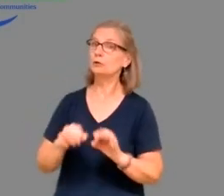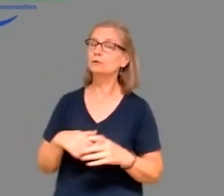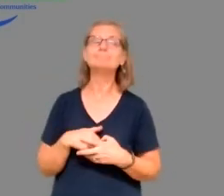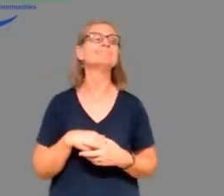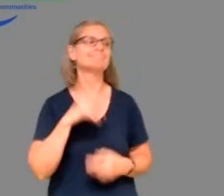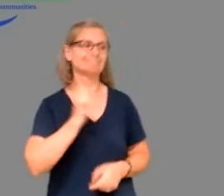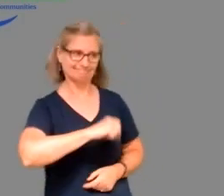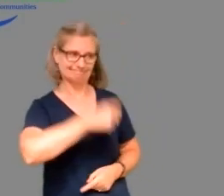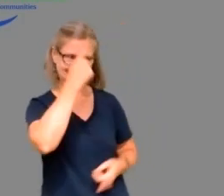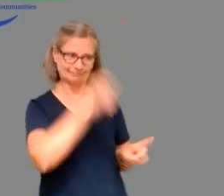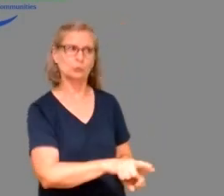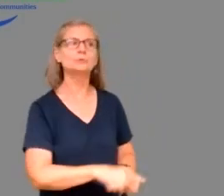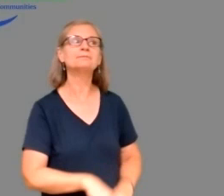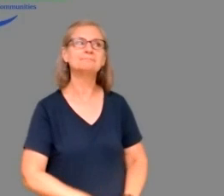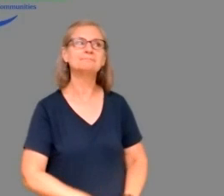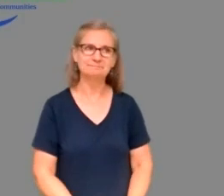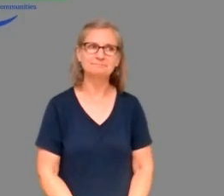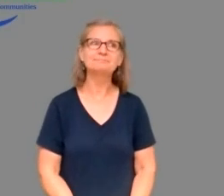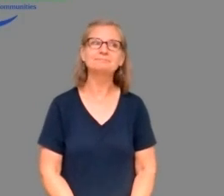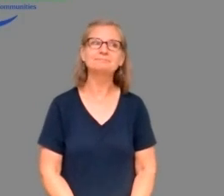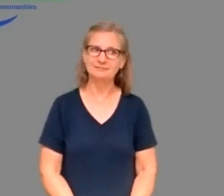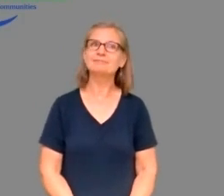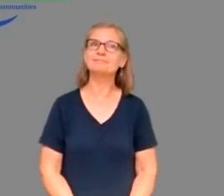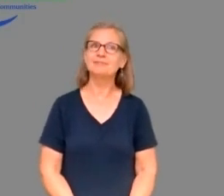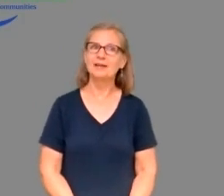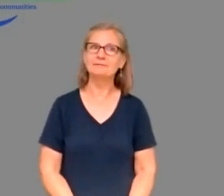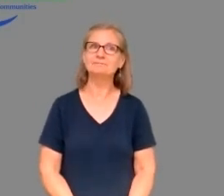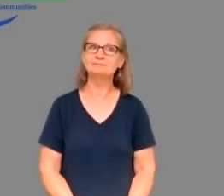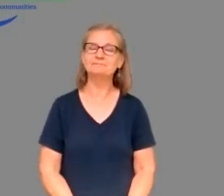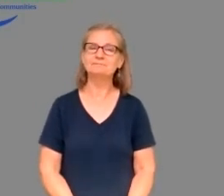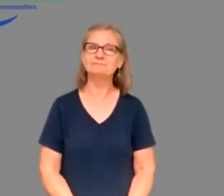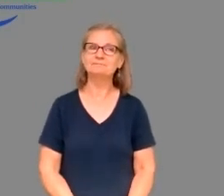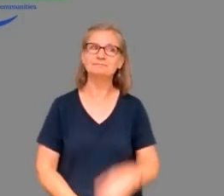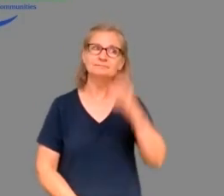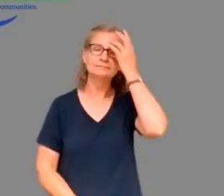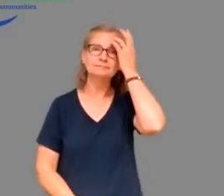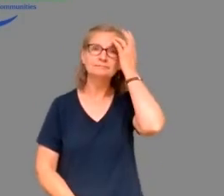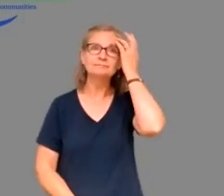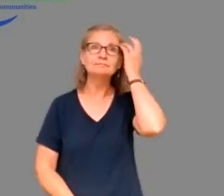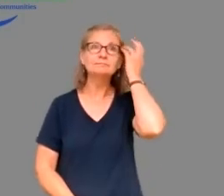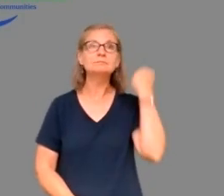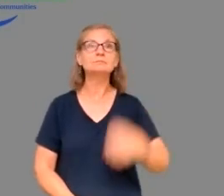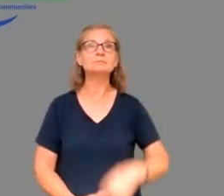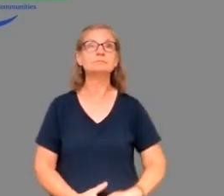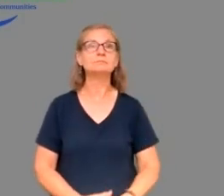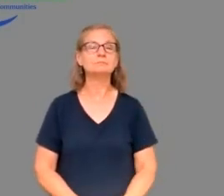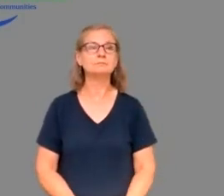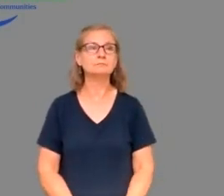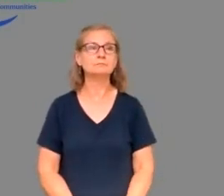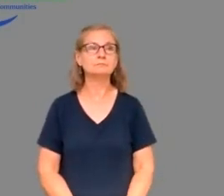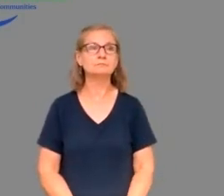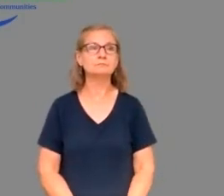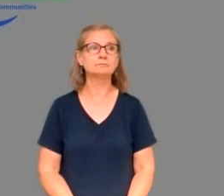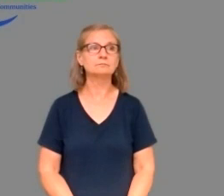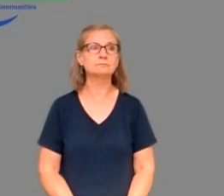Yeah. You know, it is. It is. It was super important.